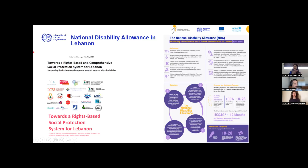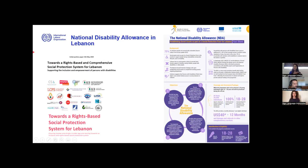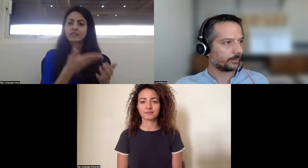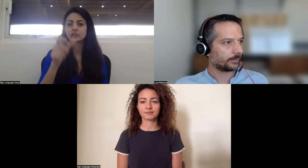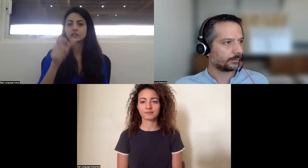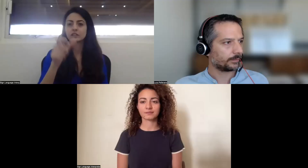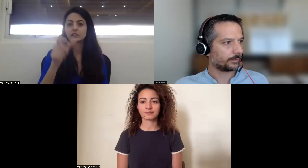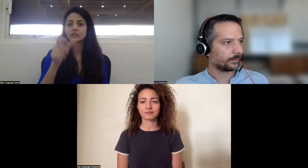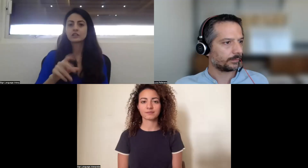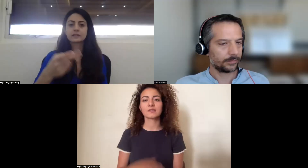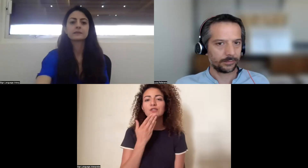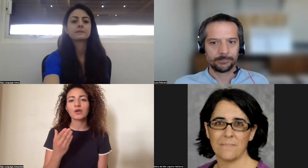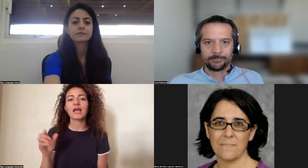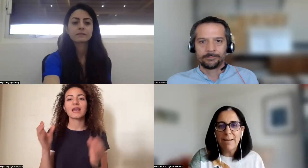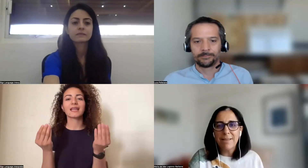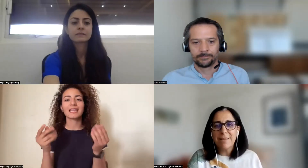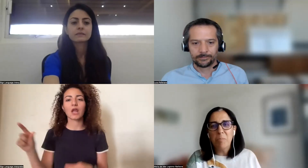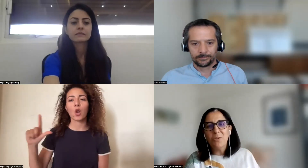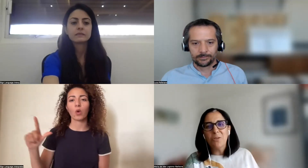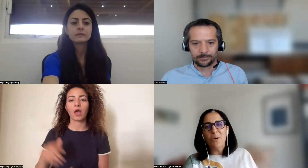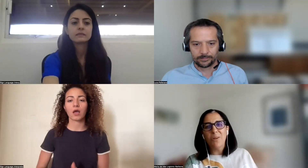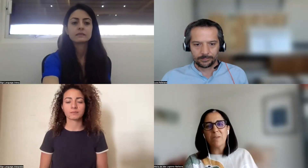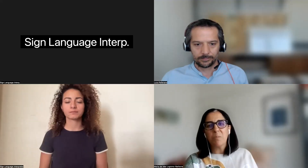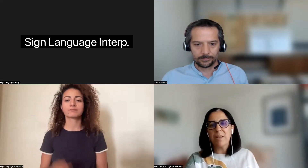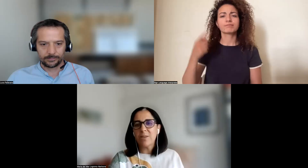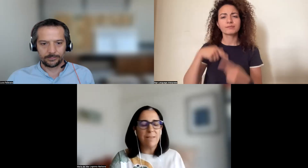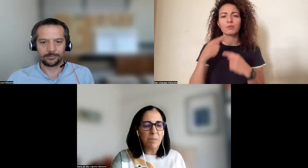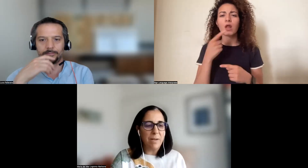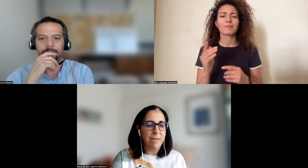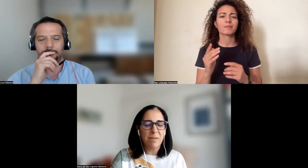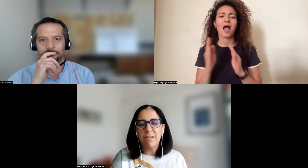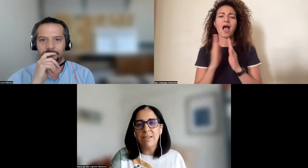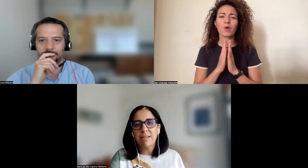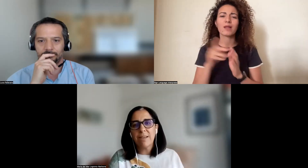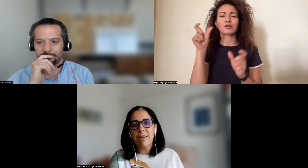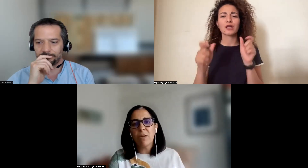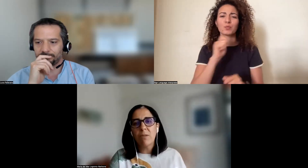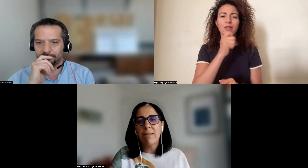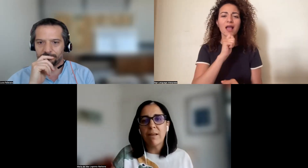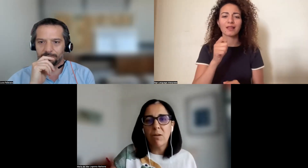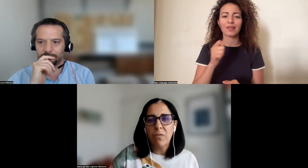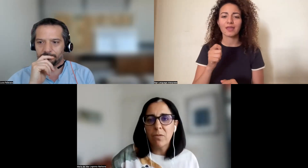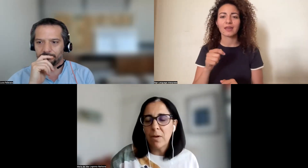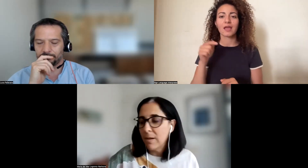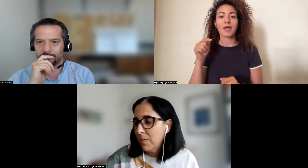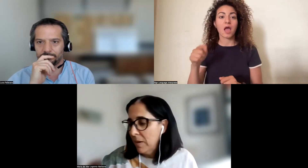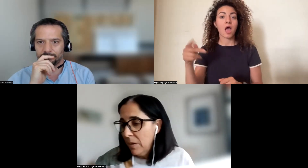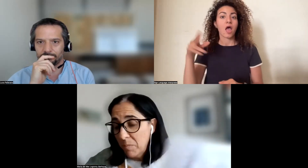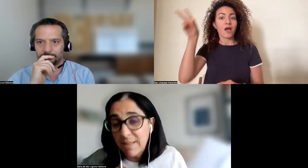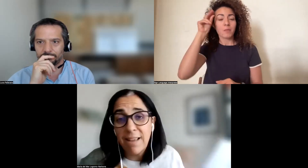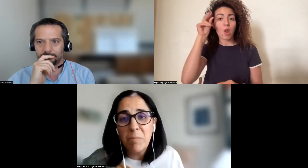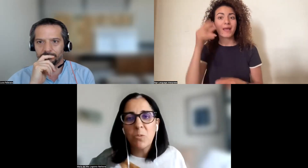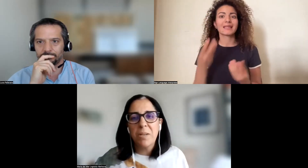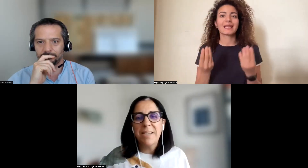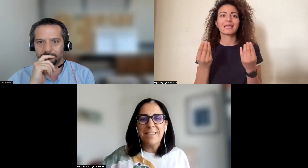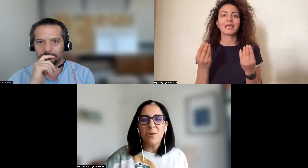Thank you very much, Luca. Again, it's an apology to all of the speakers. This panel is fantastic and we really thank all of you.